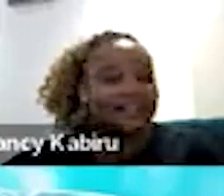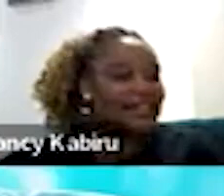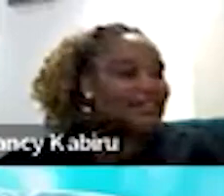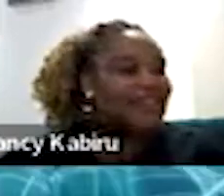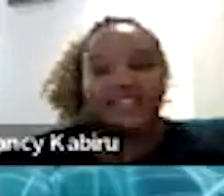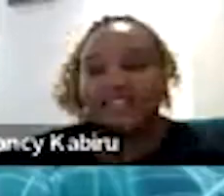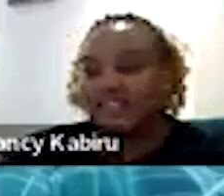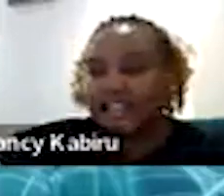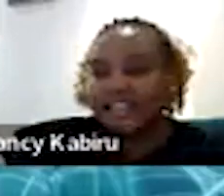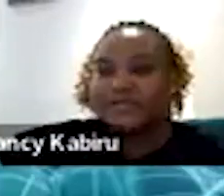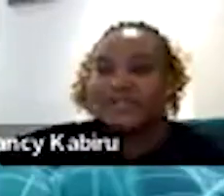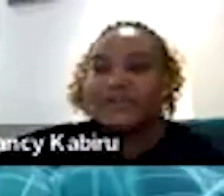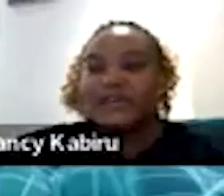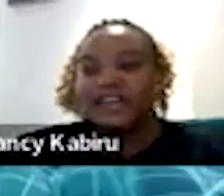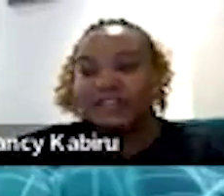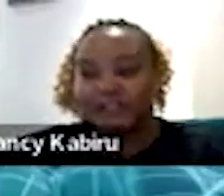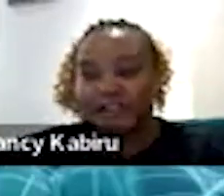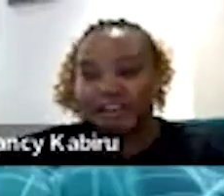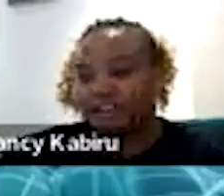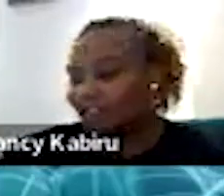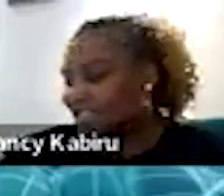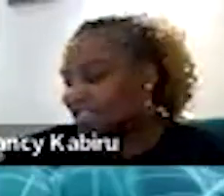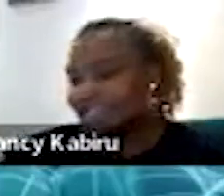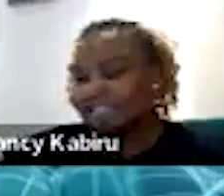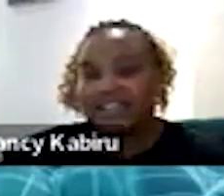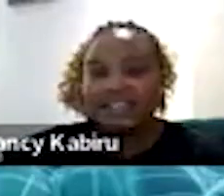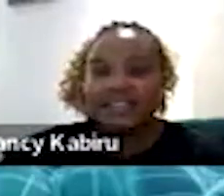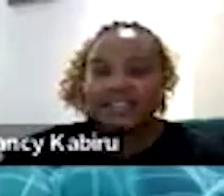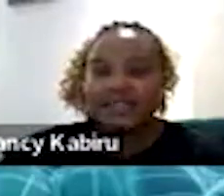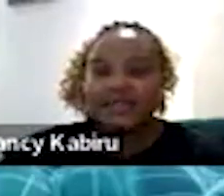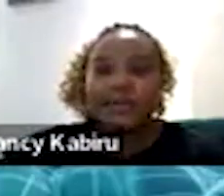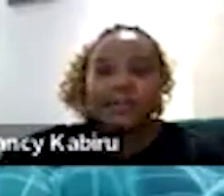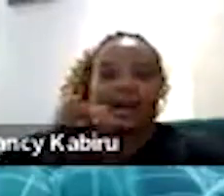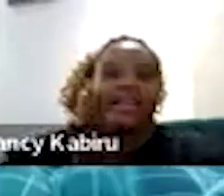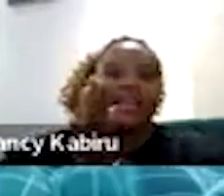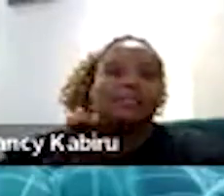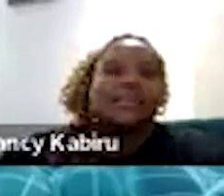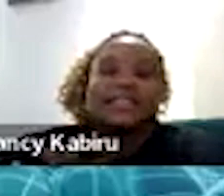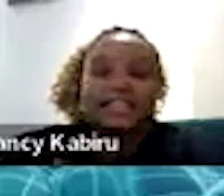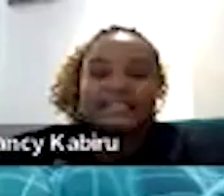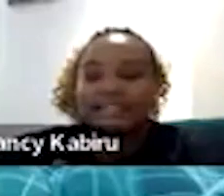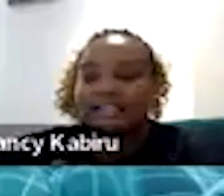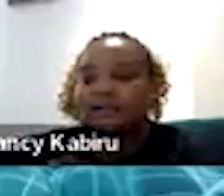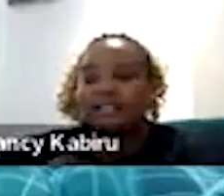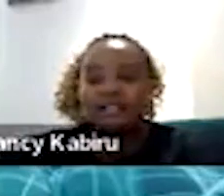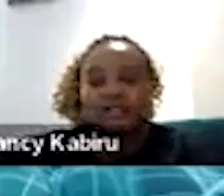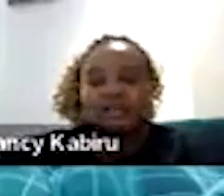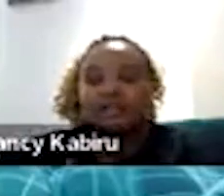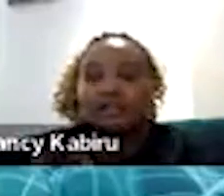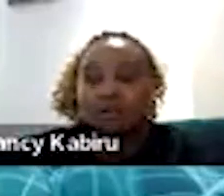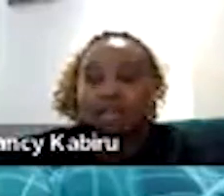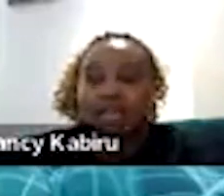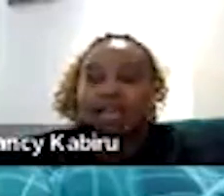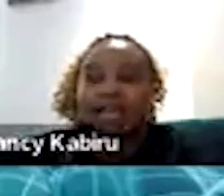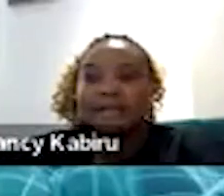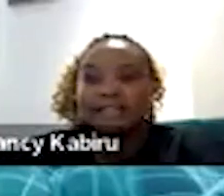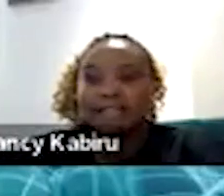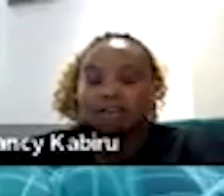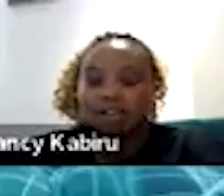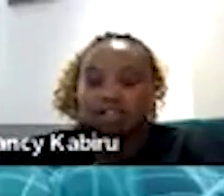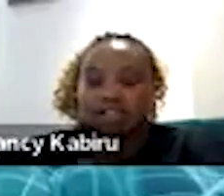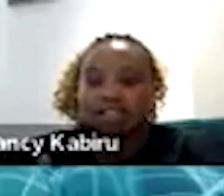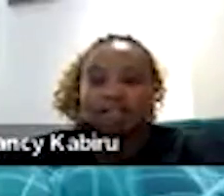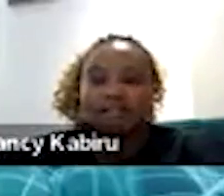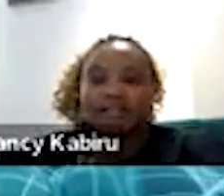There we are. So Kevin, you can let me know if we are all set. So my name is Nancy Wanjiro Kafiro, and I